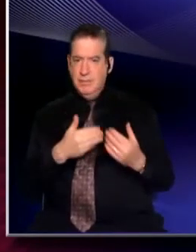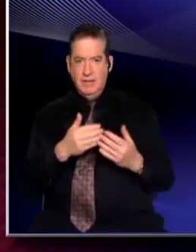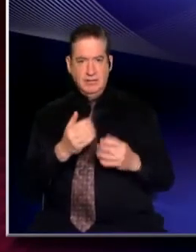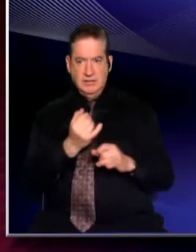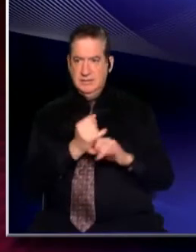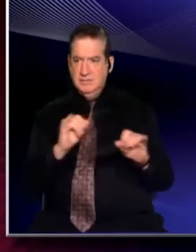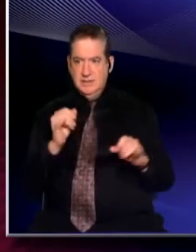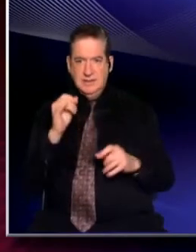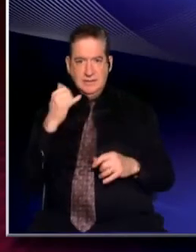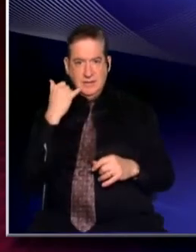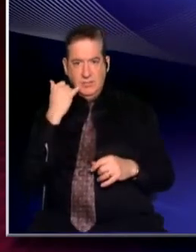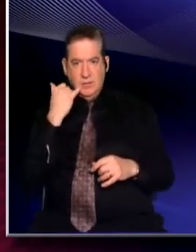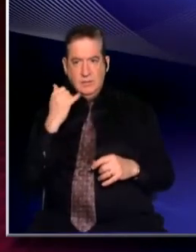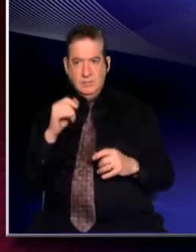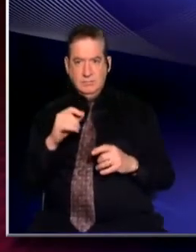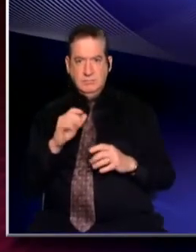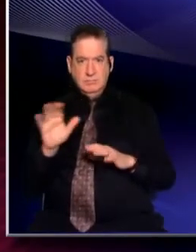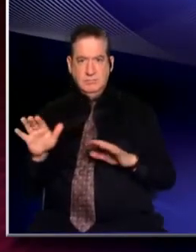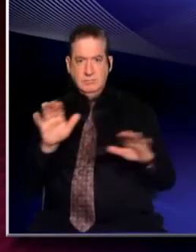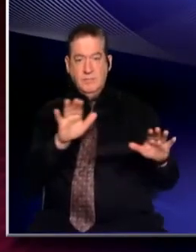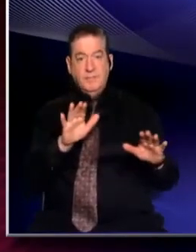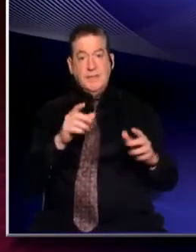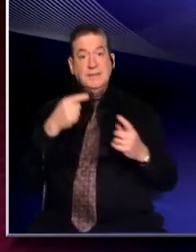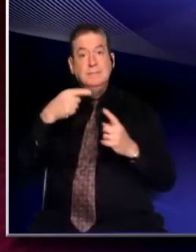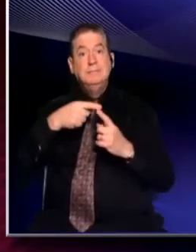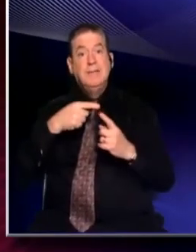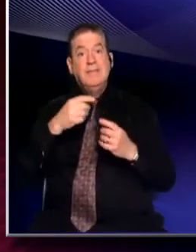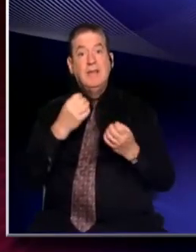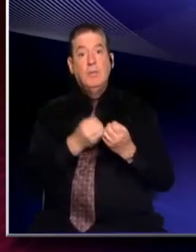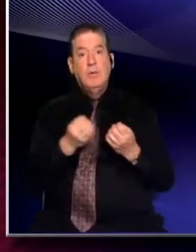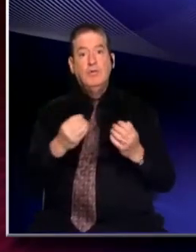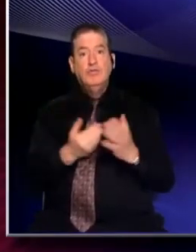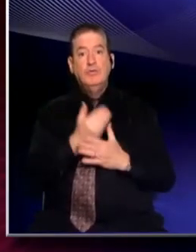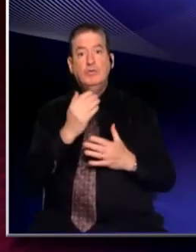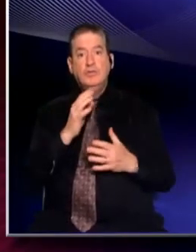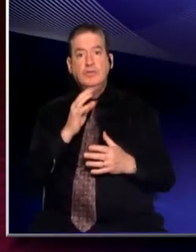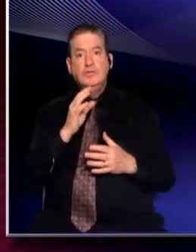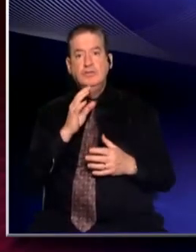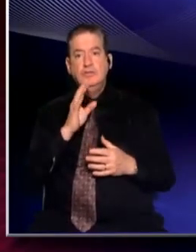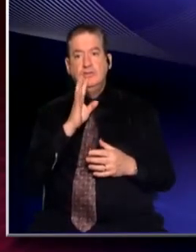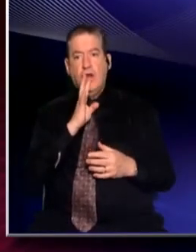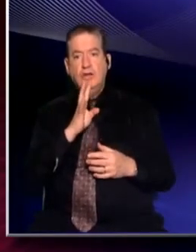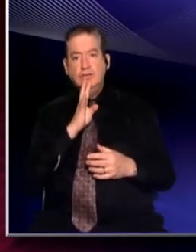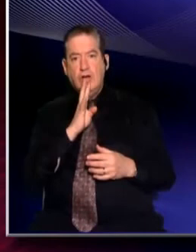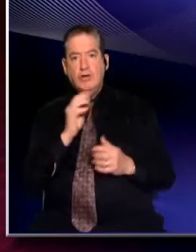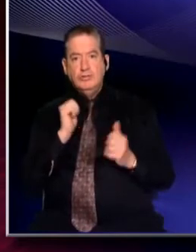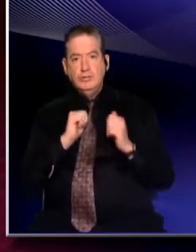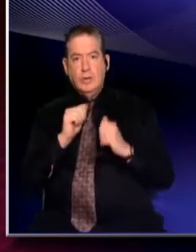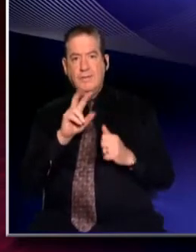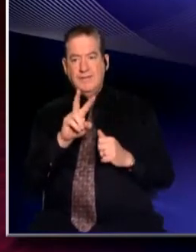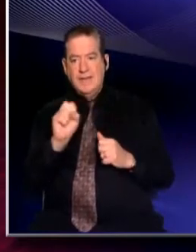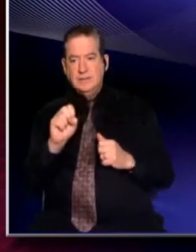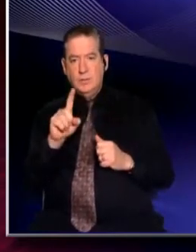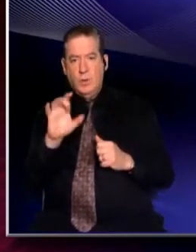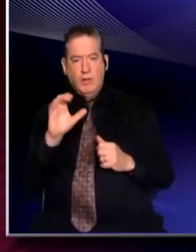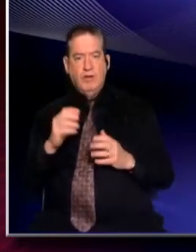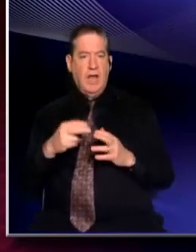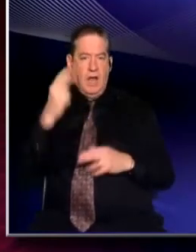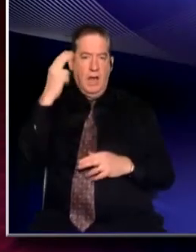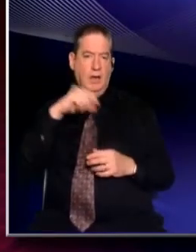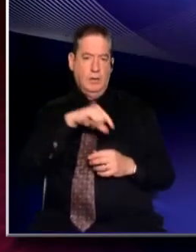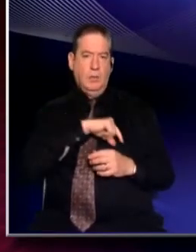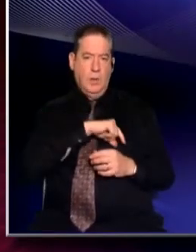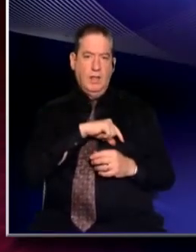telephonically. The specific equipment, the new Talk Show VS100, would just make it a higher quality experience for